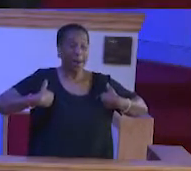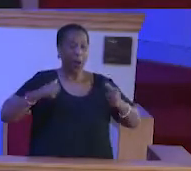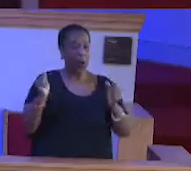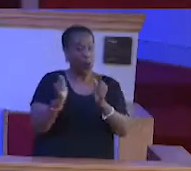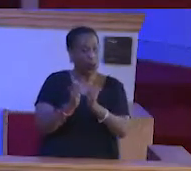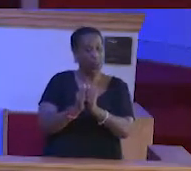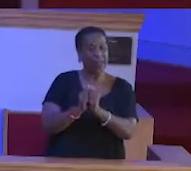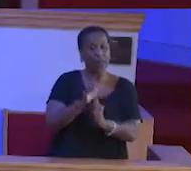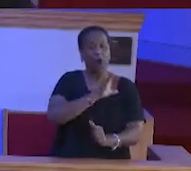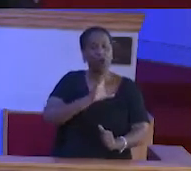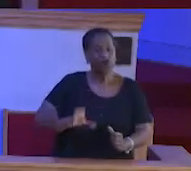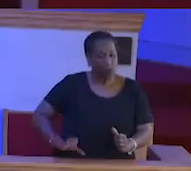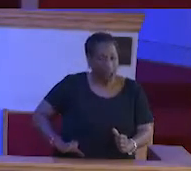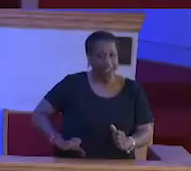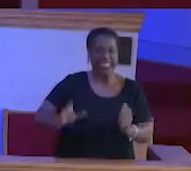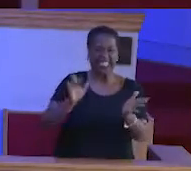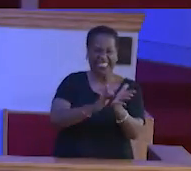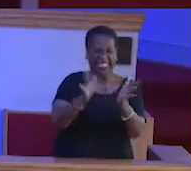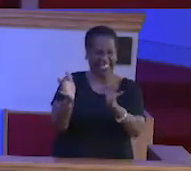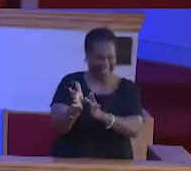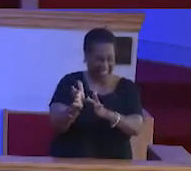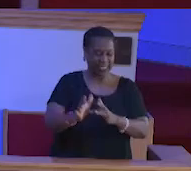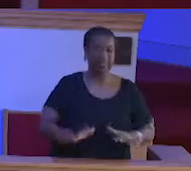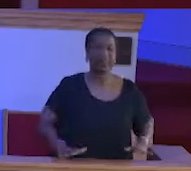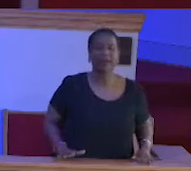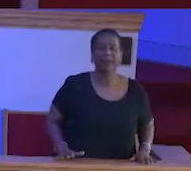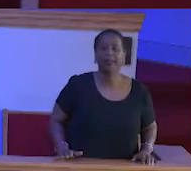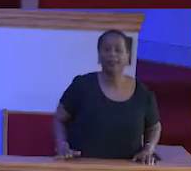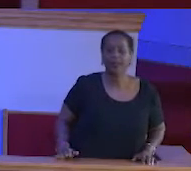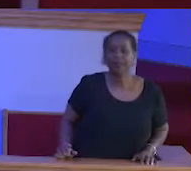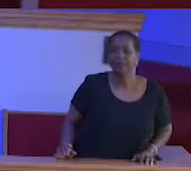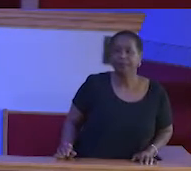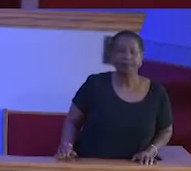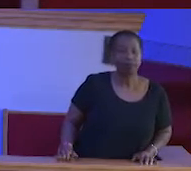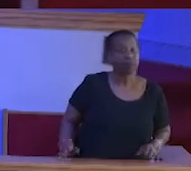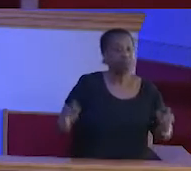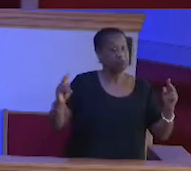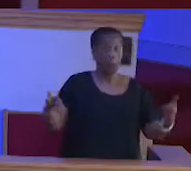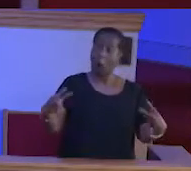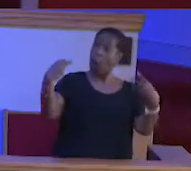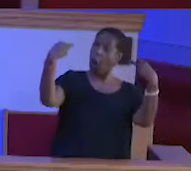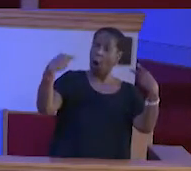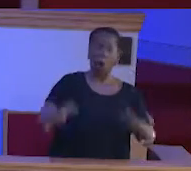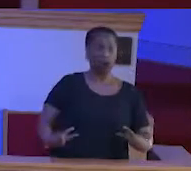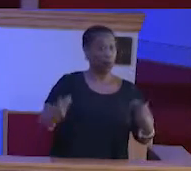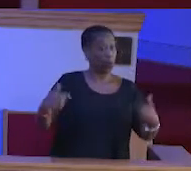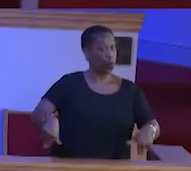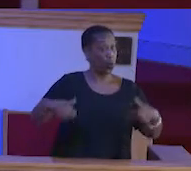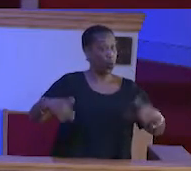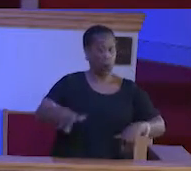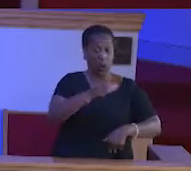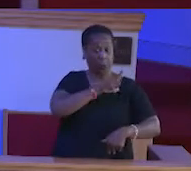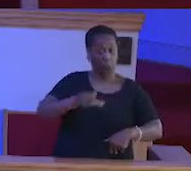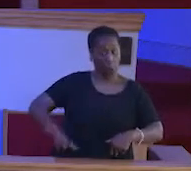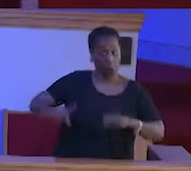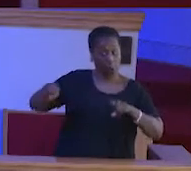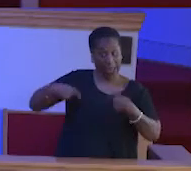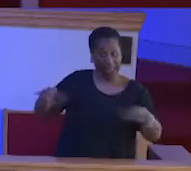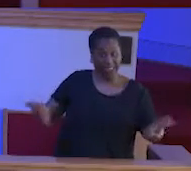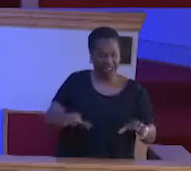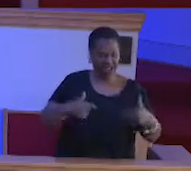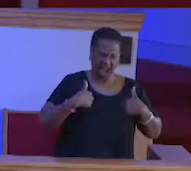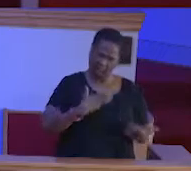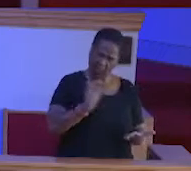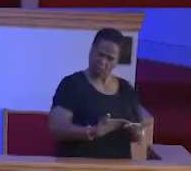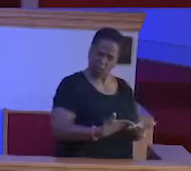in Christ Jesus. Look what the Lord has done. I'm not that good, but look